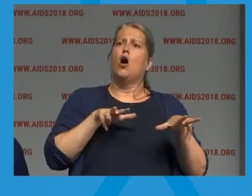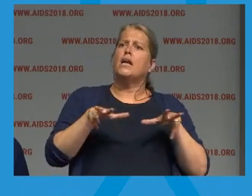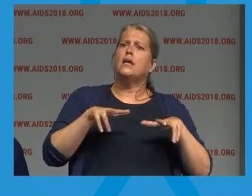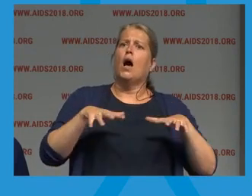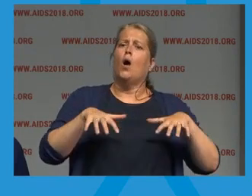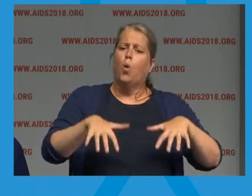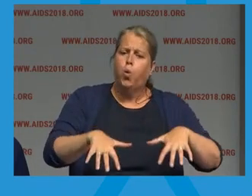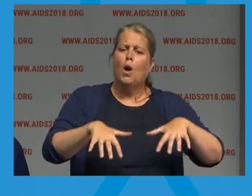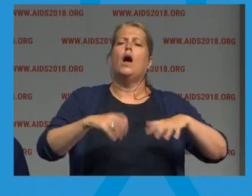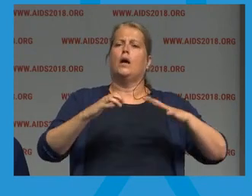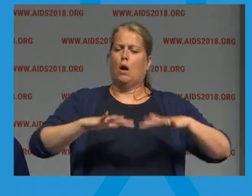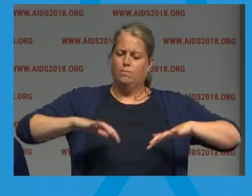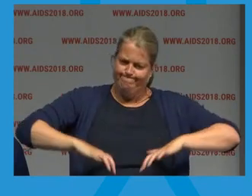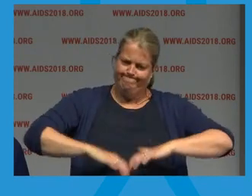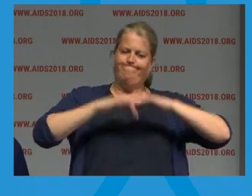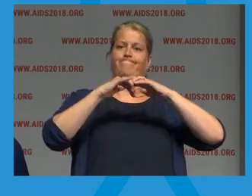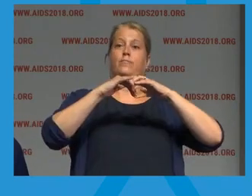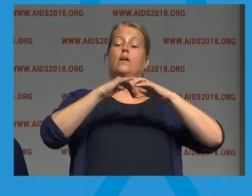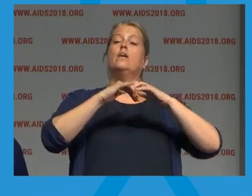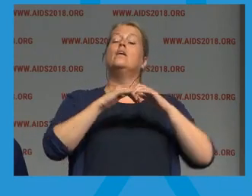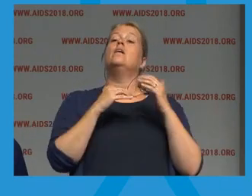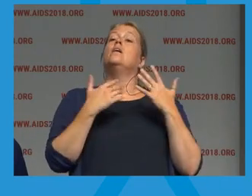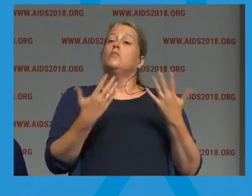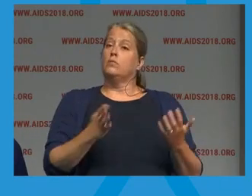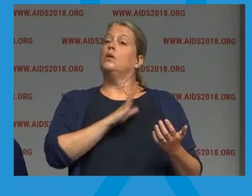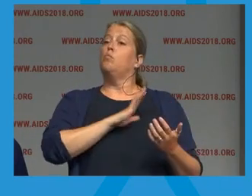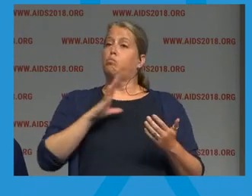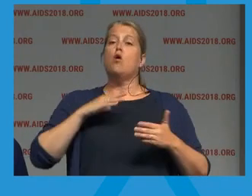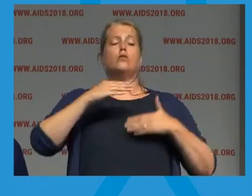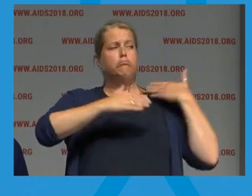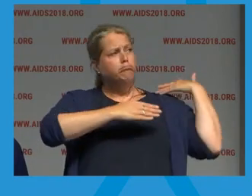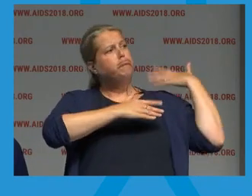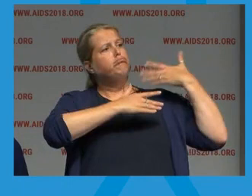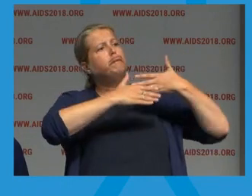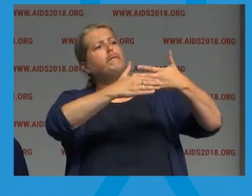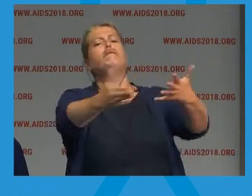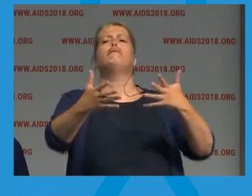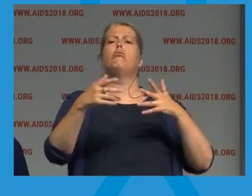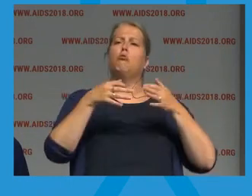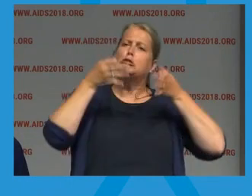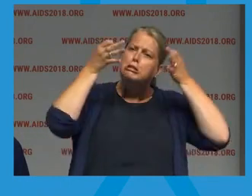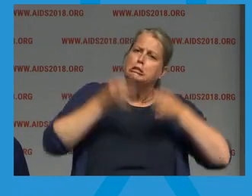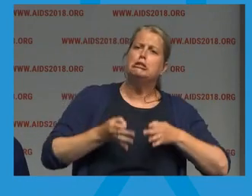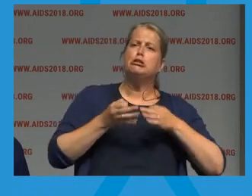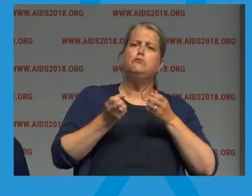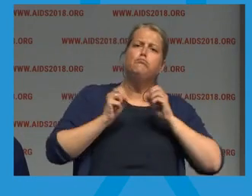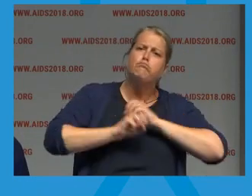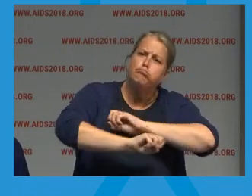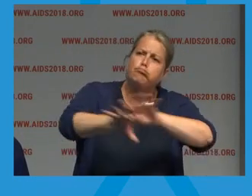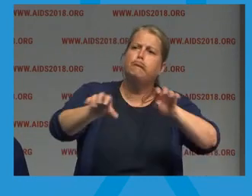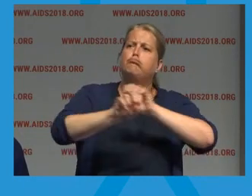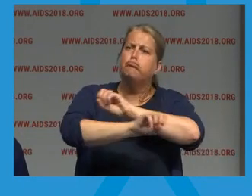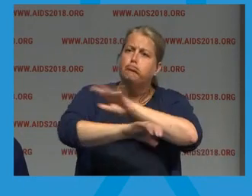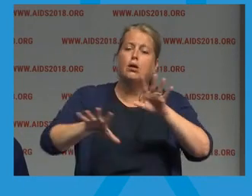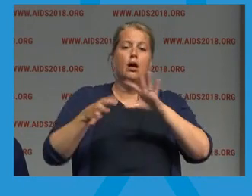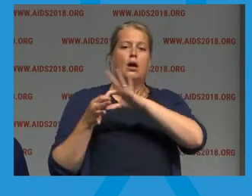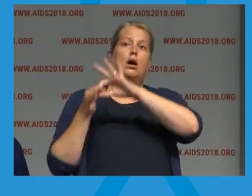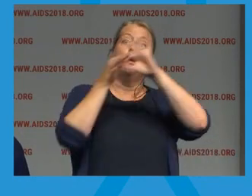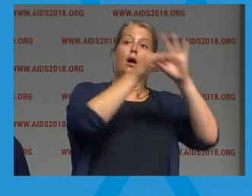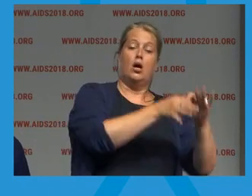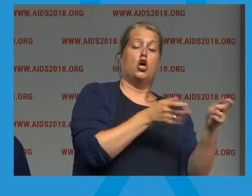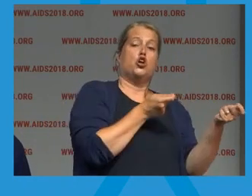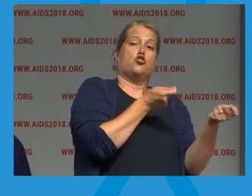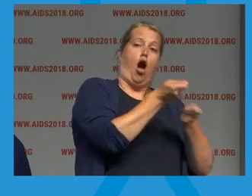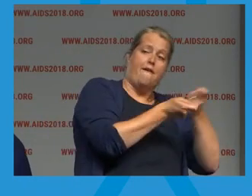Since the interim board has implemented a range of decisions and activities, particularly with respect to